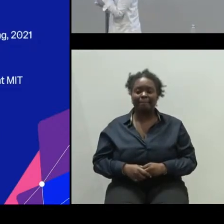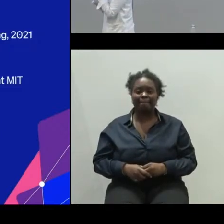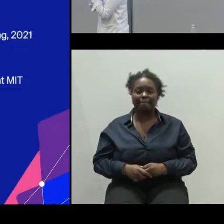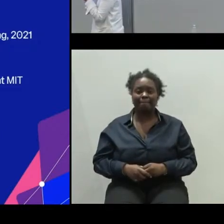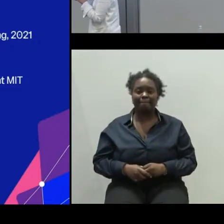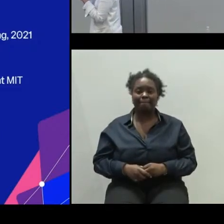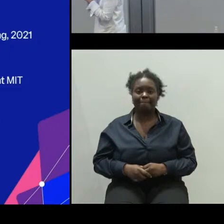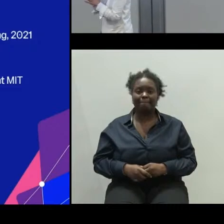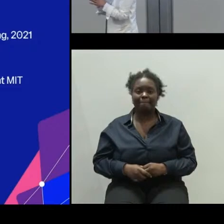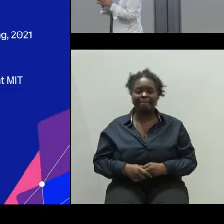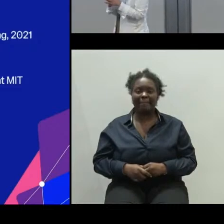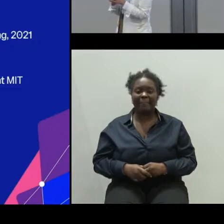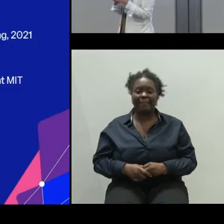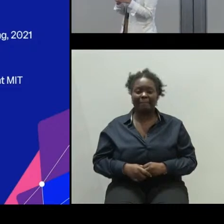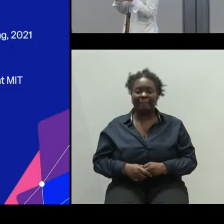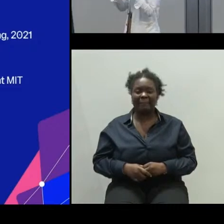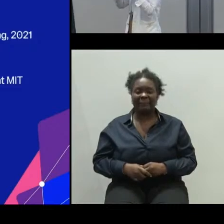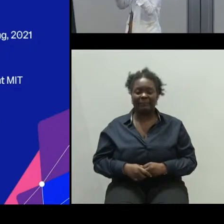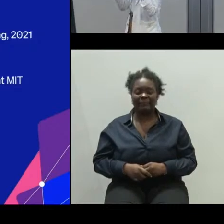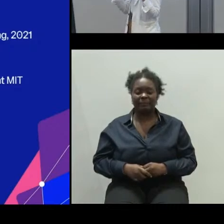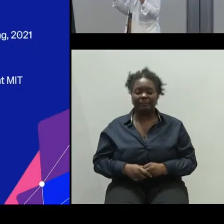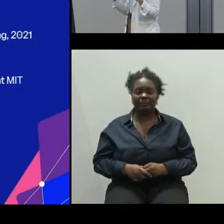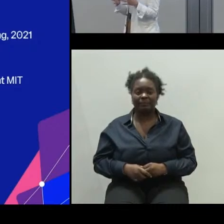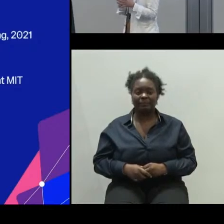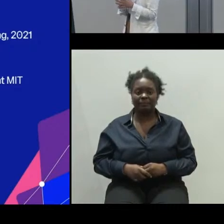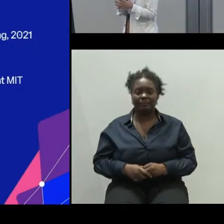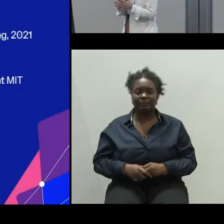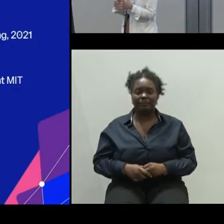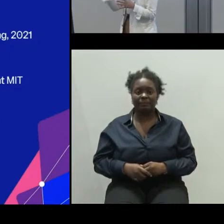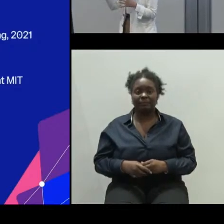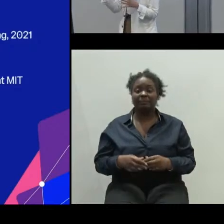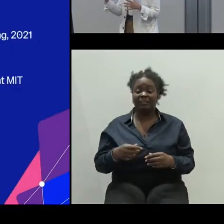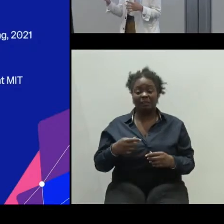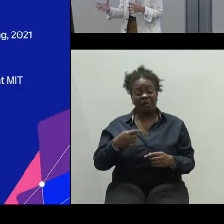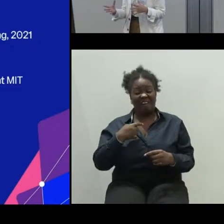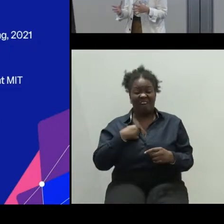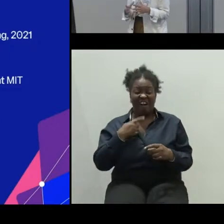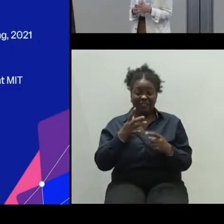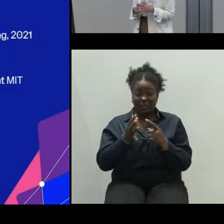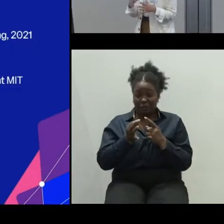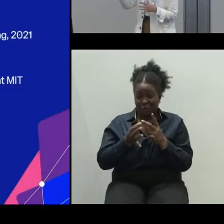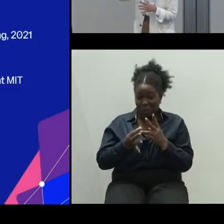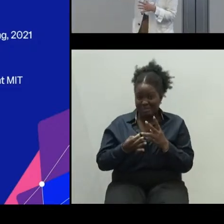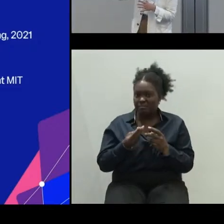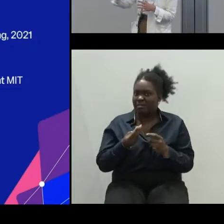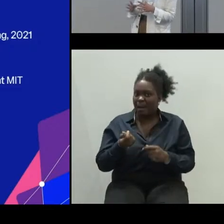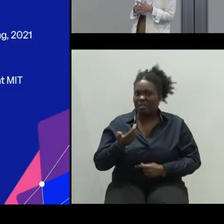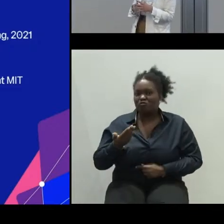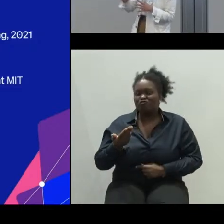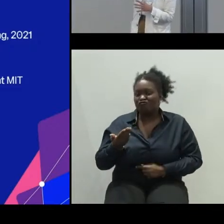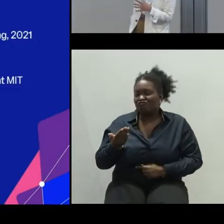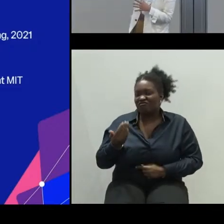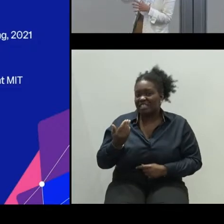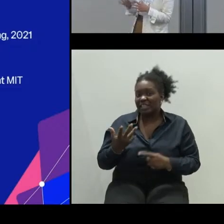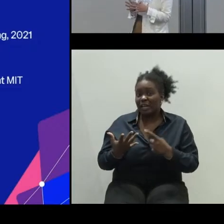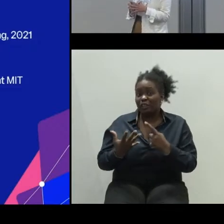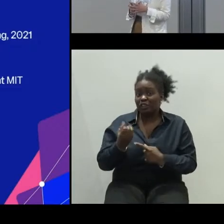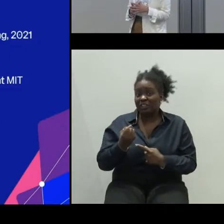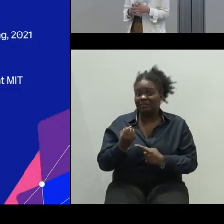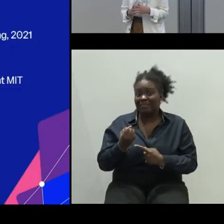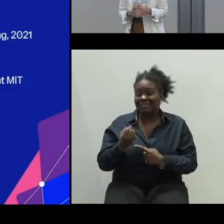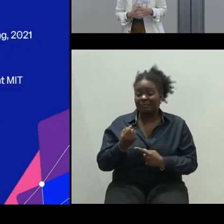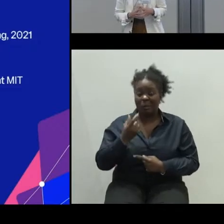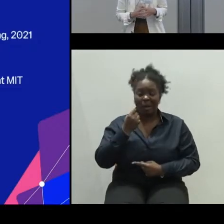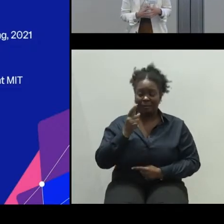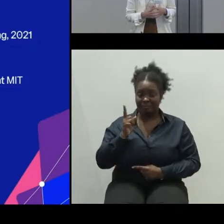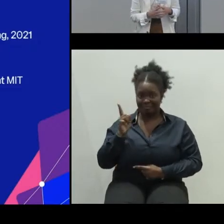I have just highlighted some of maybe the most impressive one, also the recent ones, but I leave them there for you